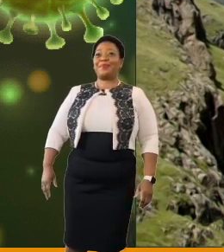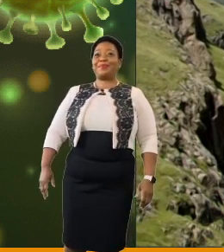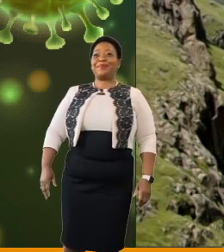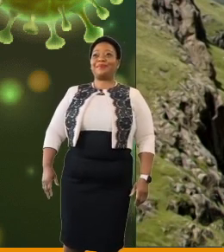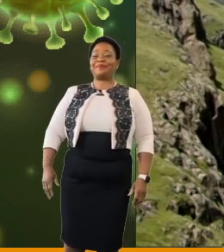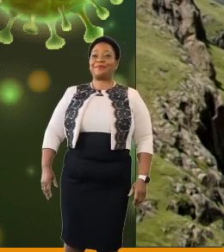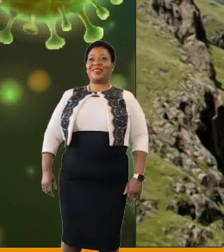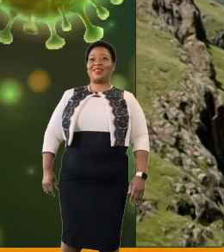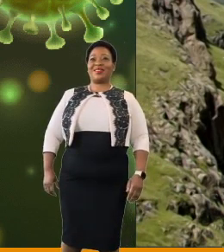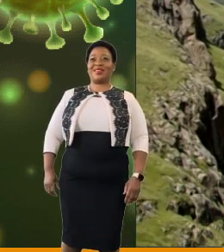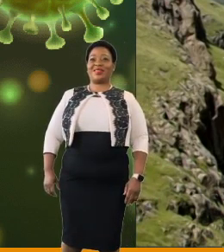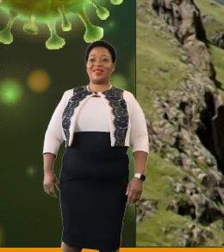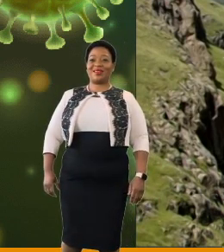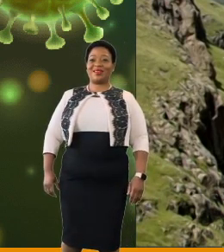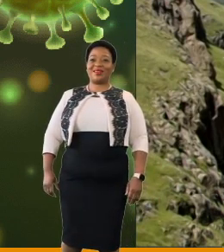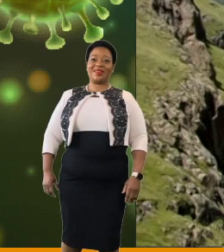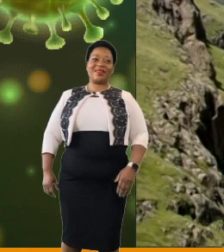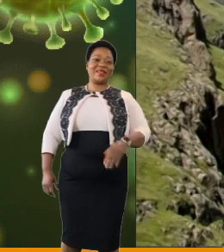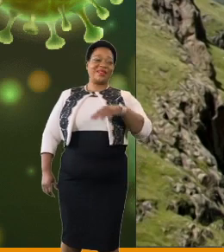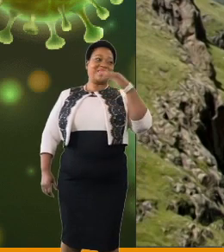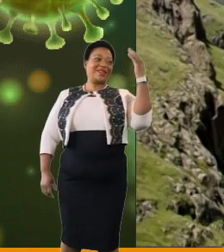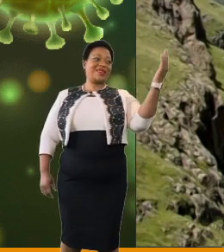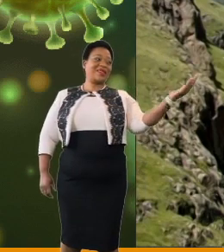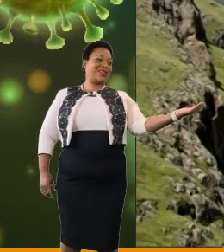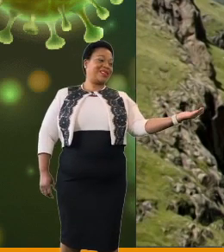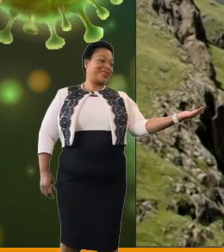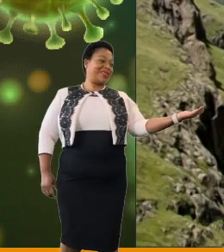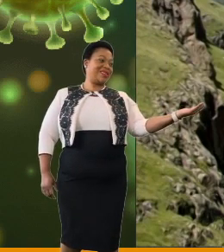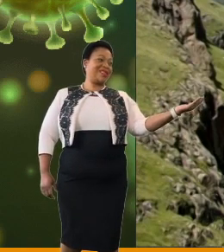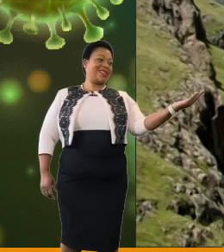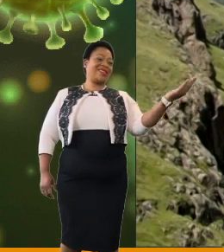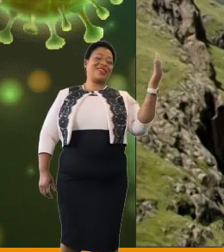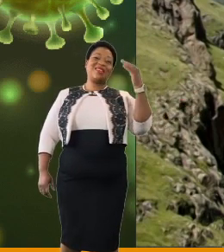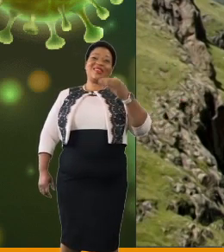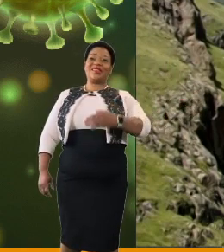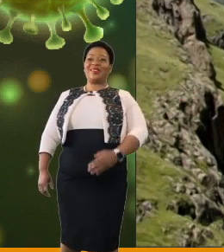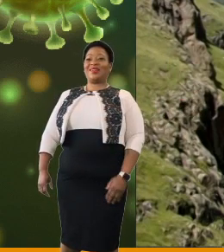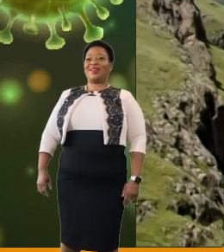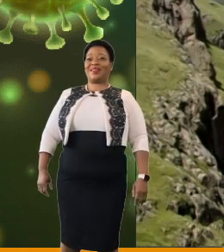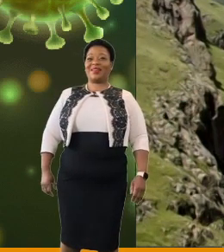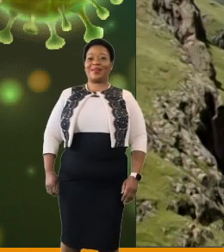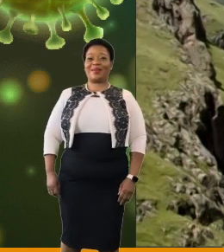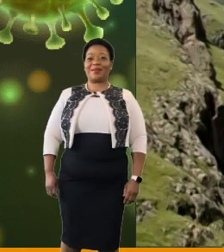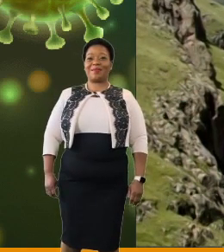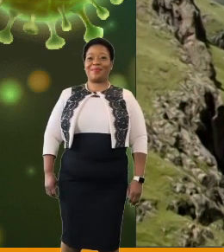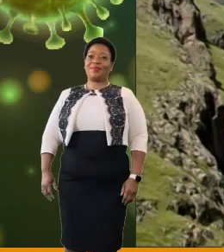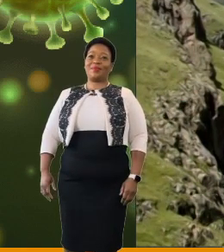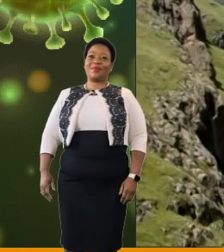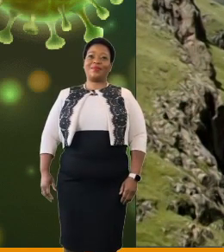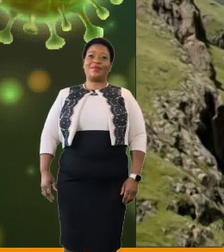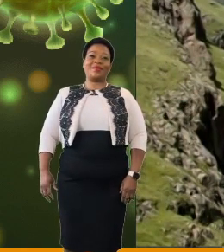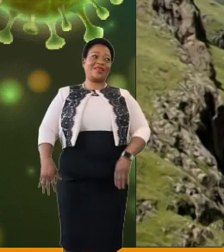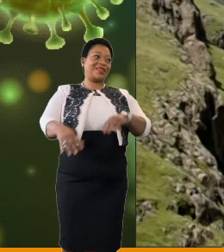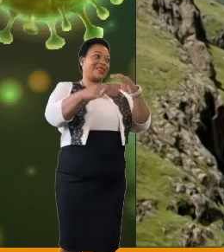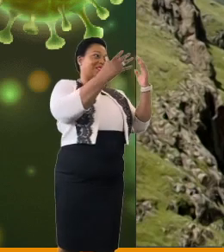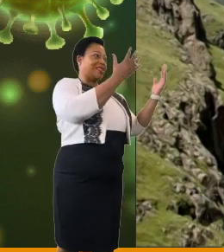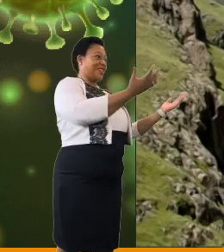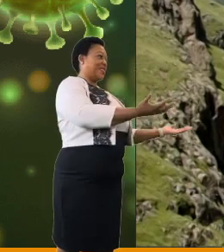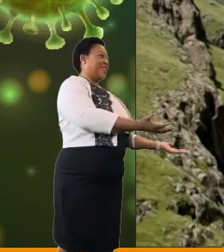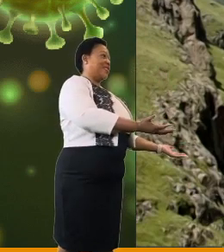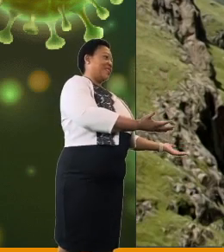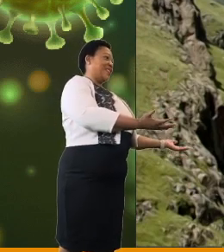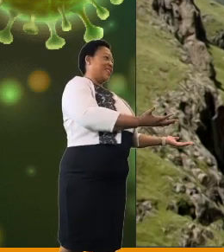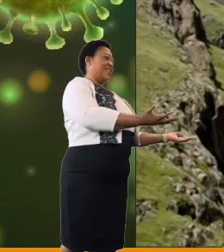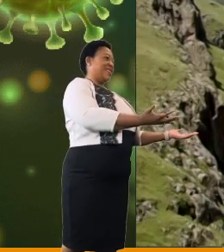we're very fortunate and blessed that we have at least a firm structure like the one you're presenting for us to build on to take this